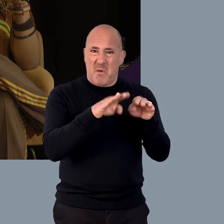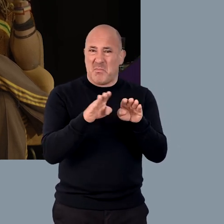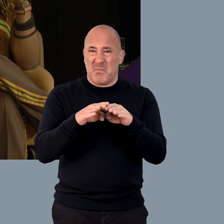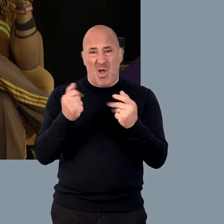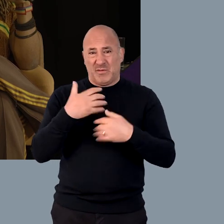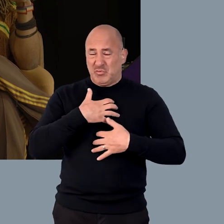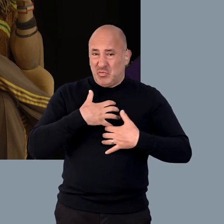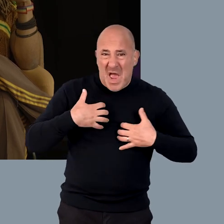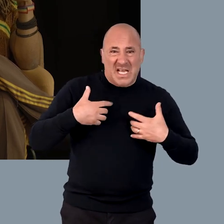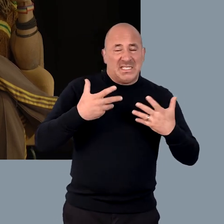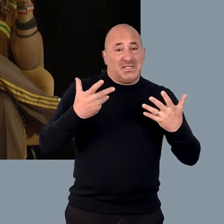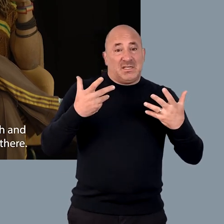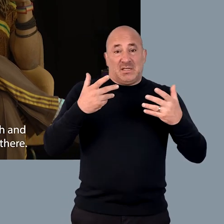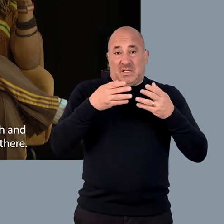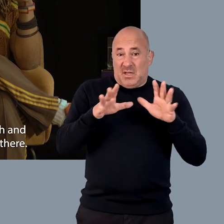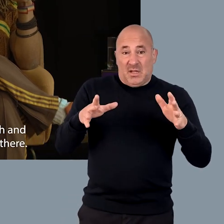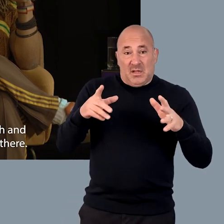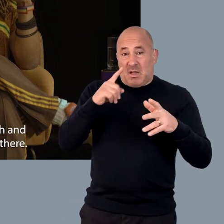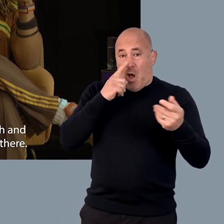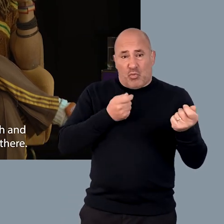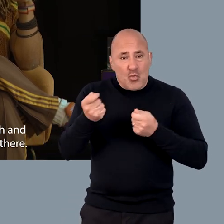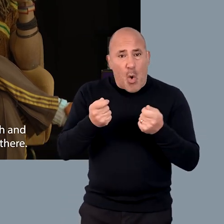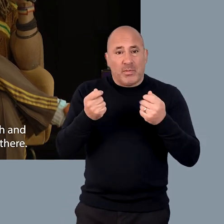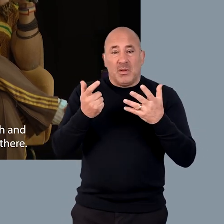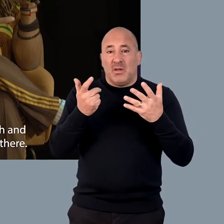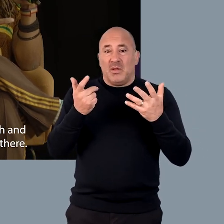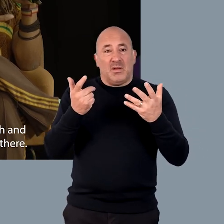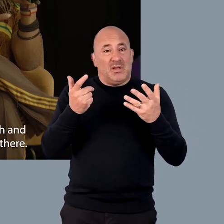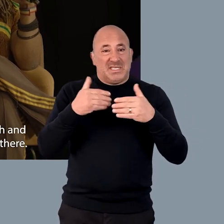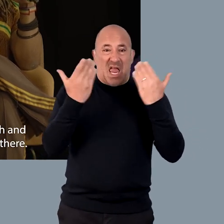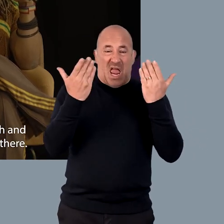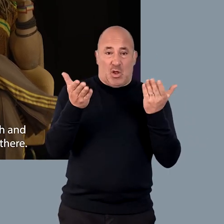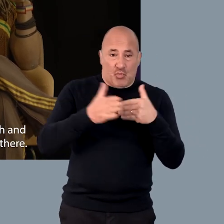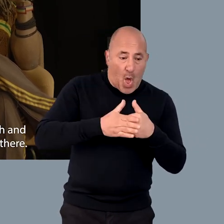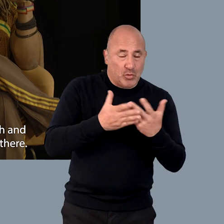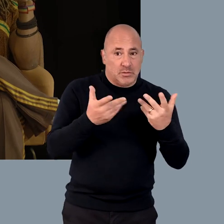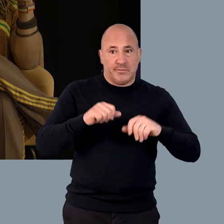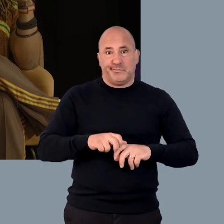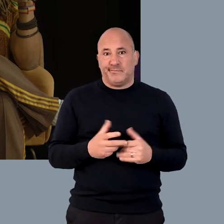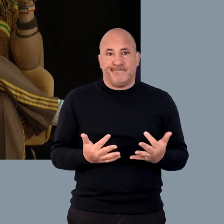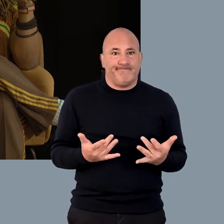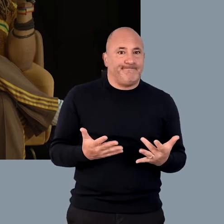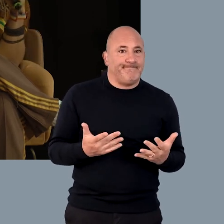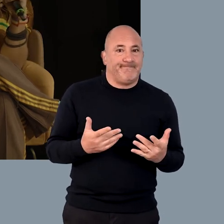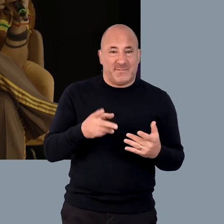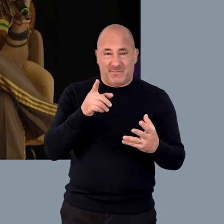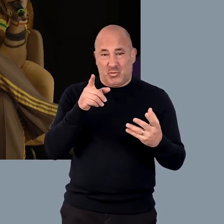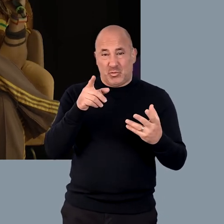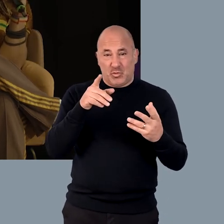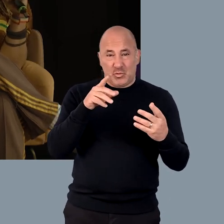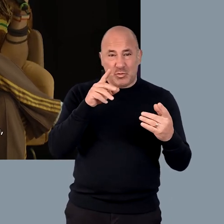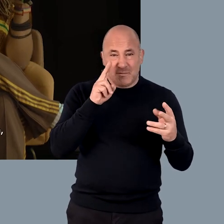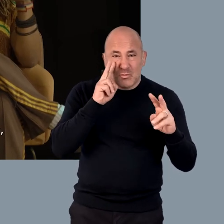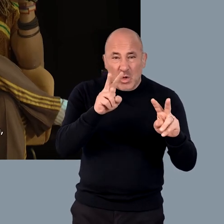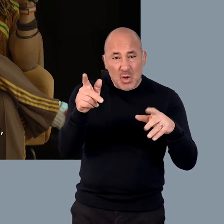going on and a lot of The bandwidth they can't do the bandwidth and they're closed in the day and they're sitting there if you zoom with them They're all wearing